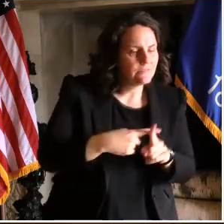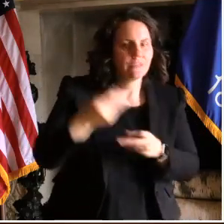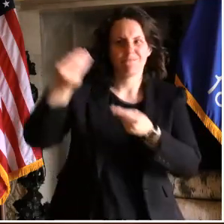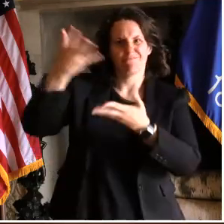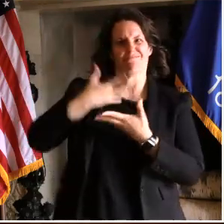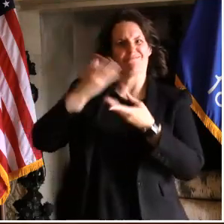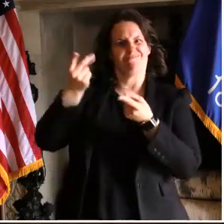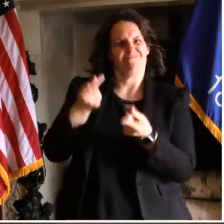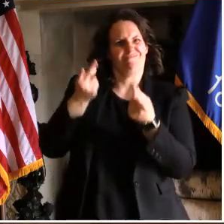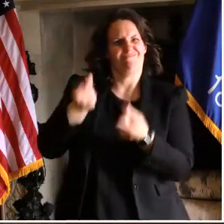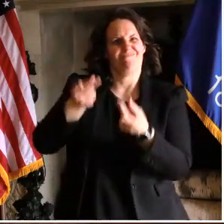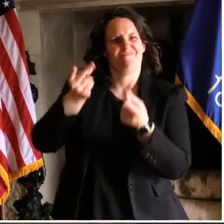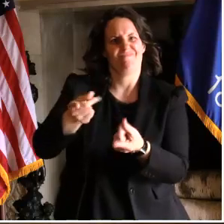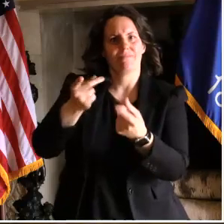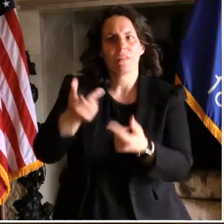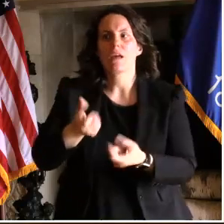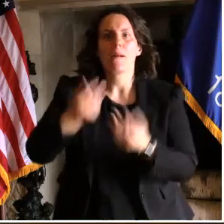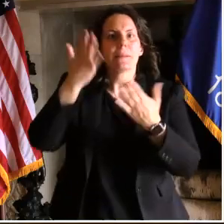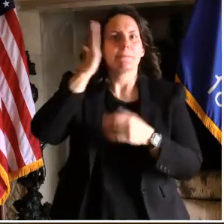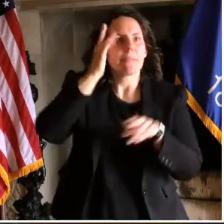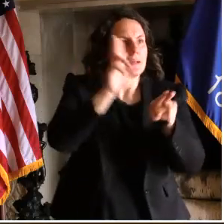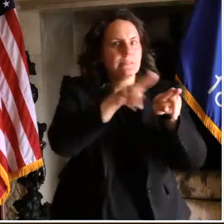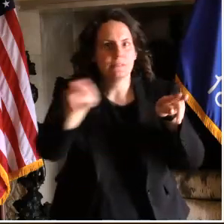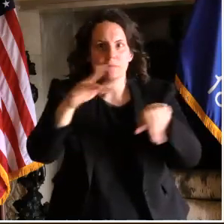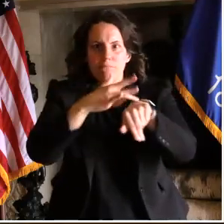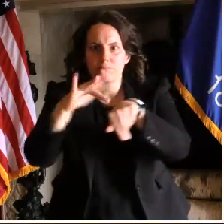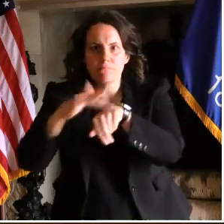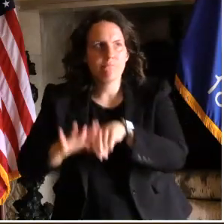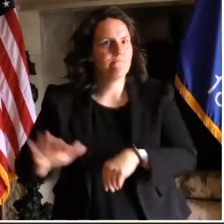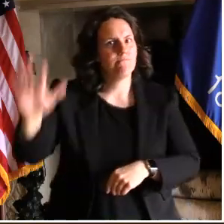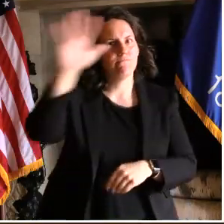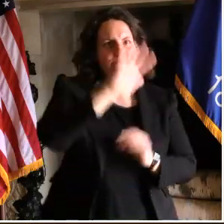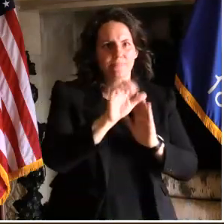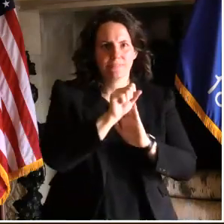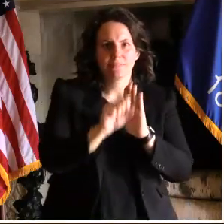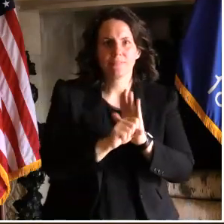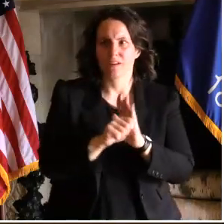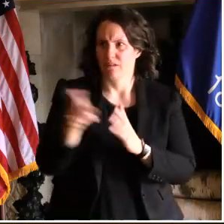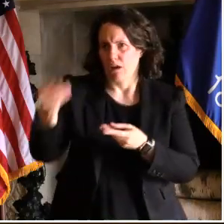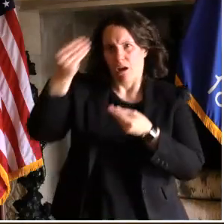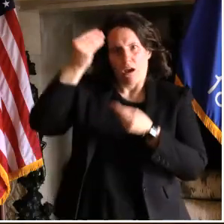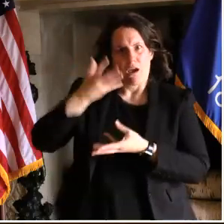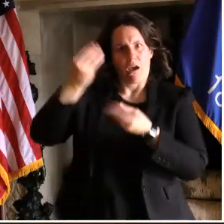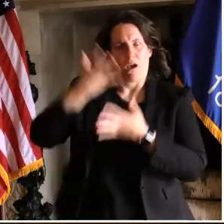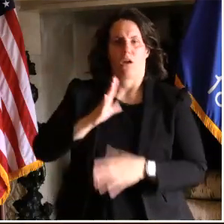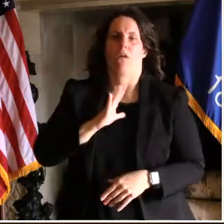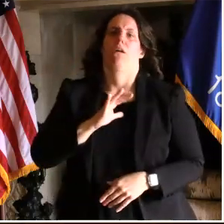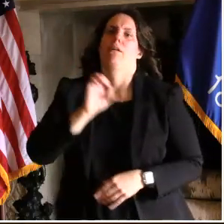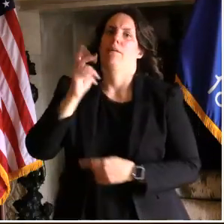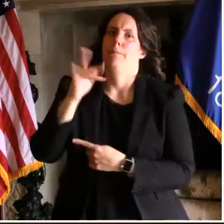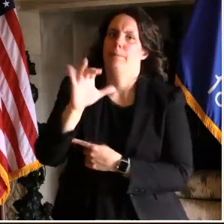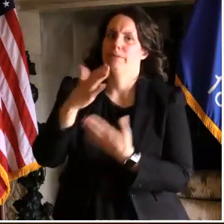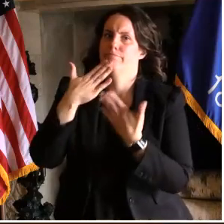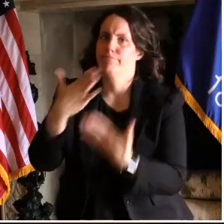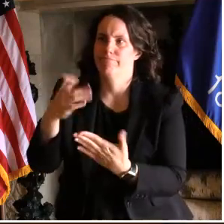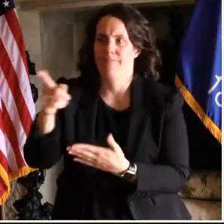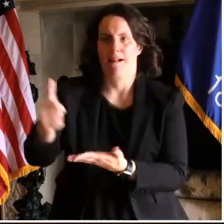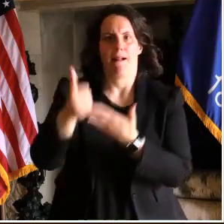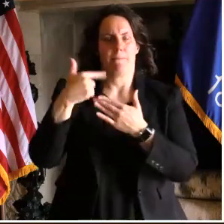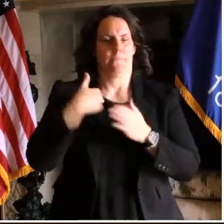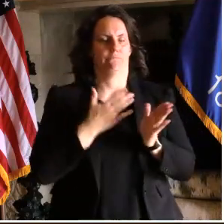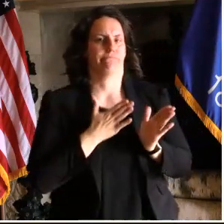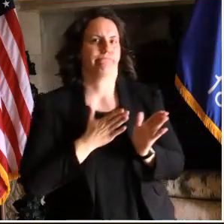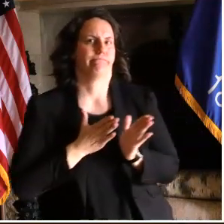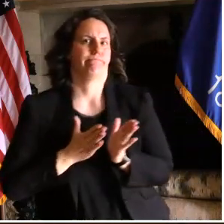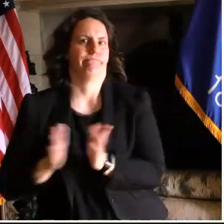who's hospitalized, and some of those things that the more real time we know, the better we will be prepared and able to respond. And